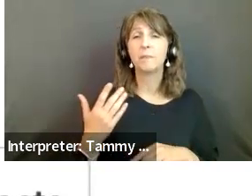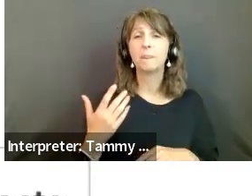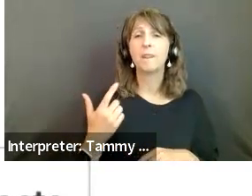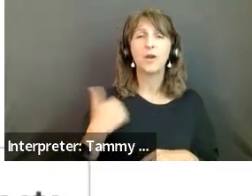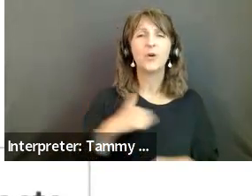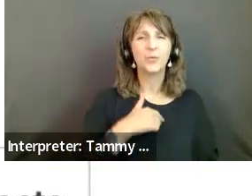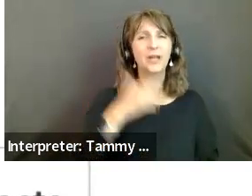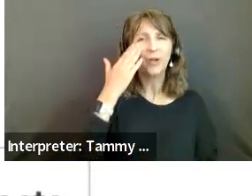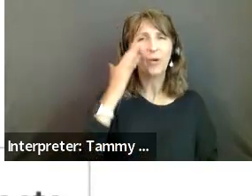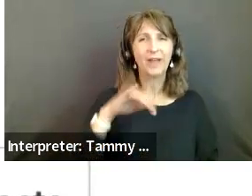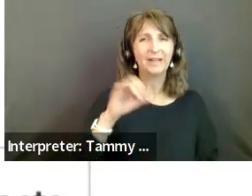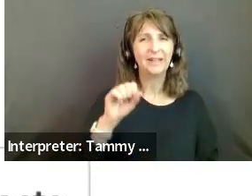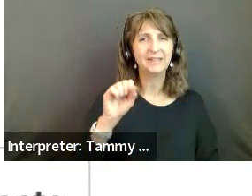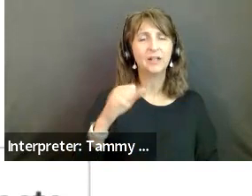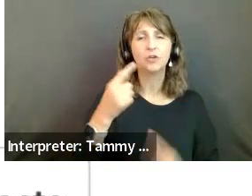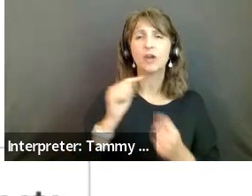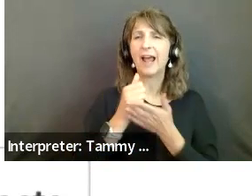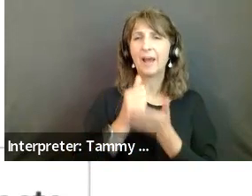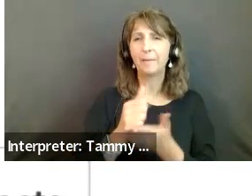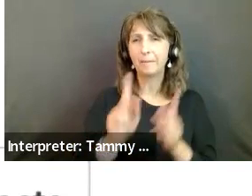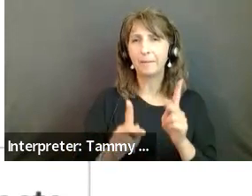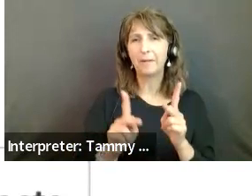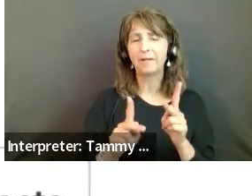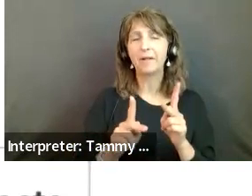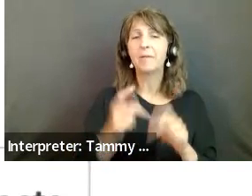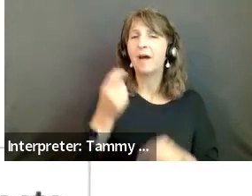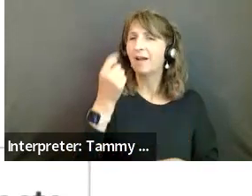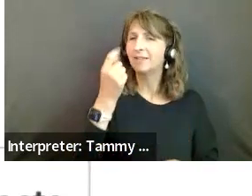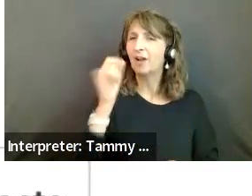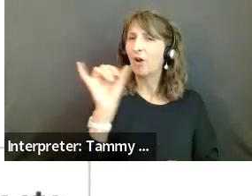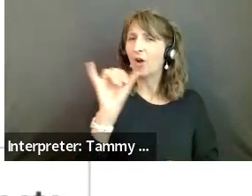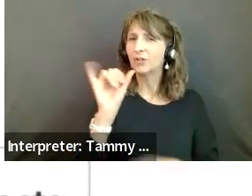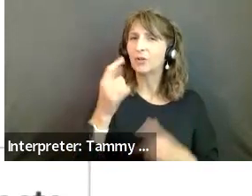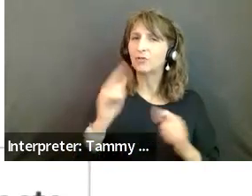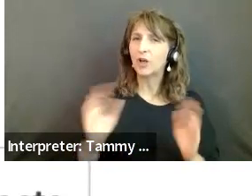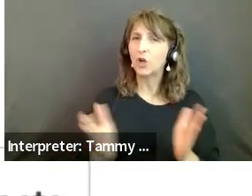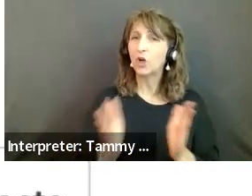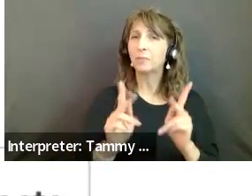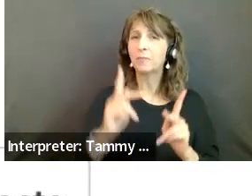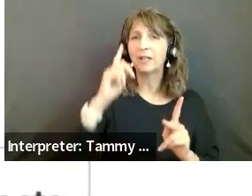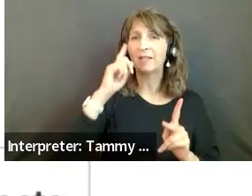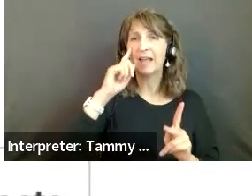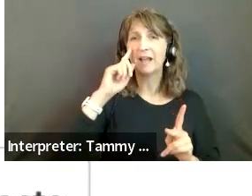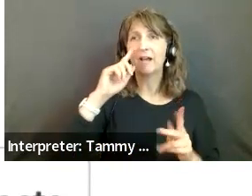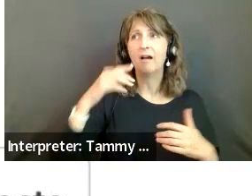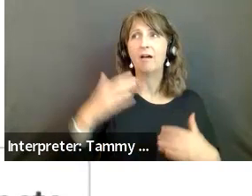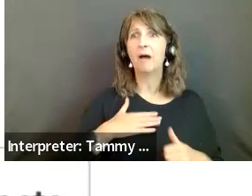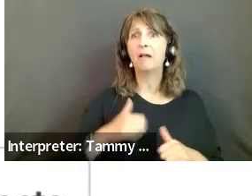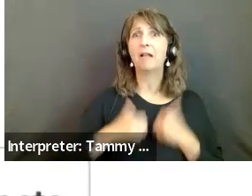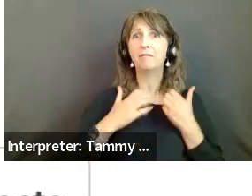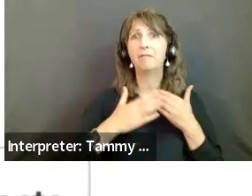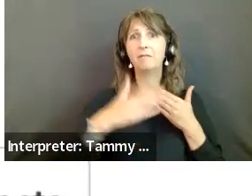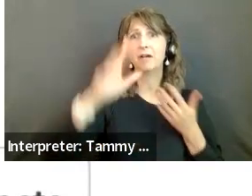acknowledge that, and we help people through it. But we also try to make sure that people don't think it's a disaster.